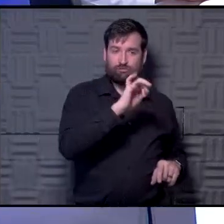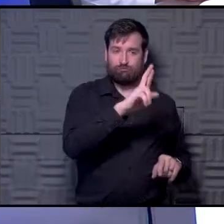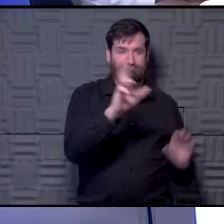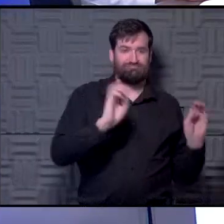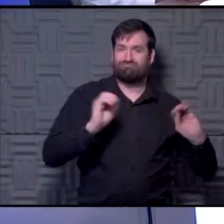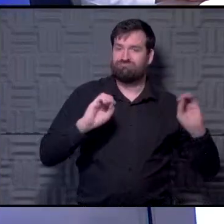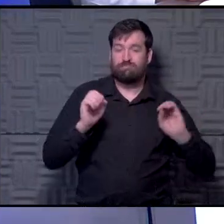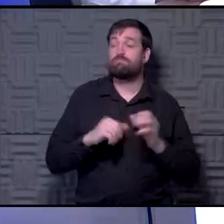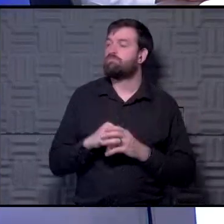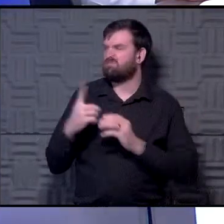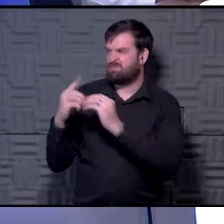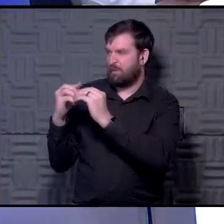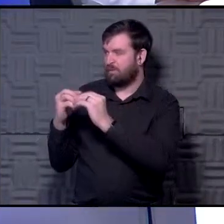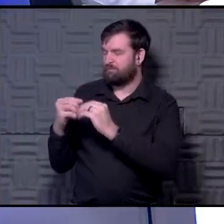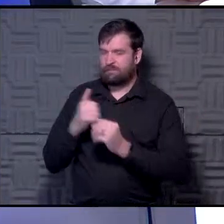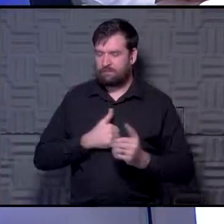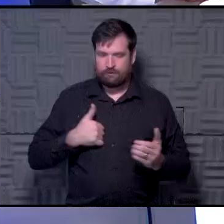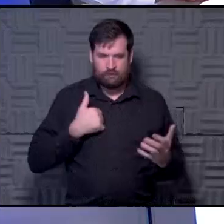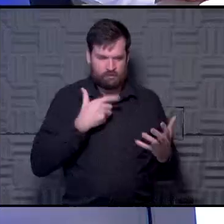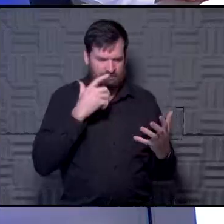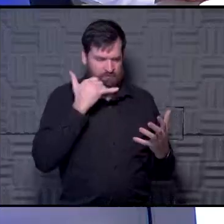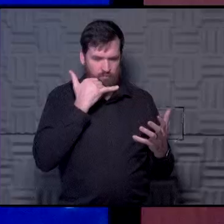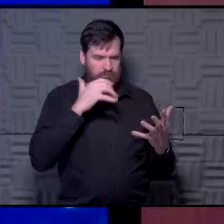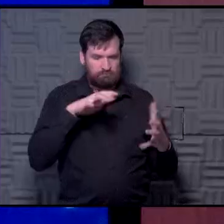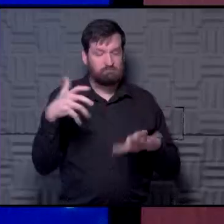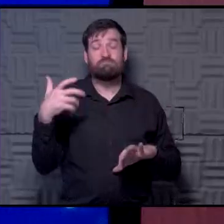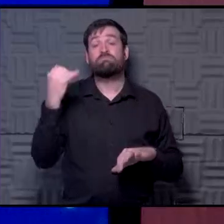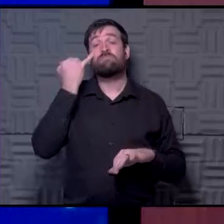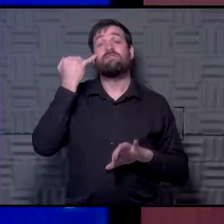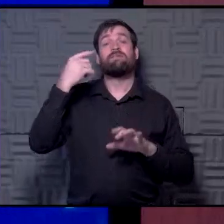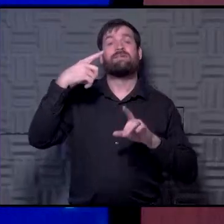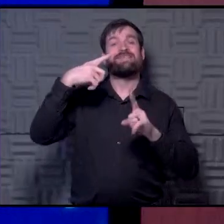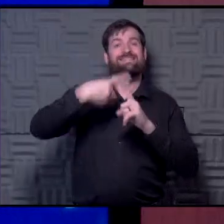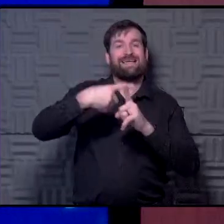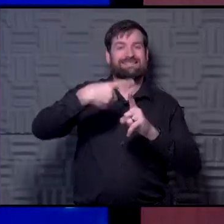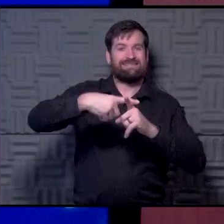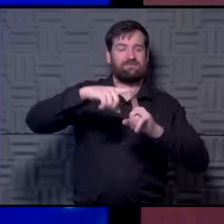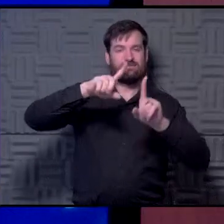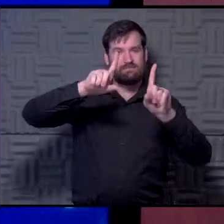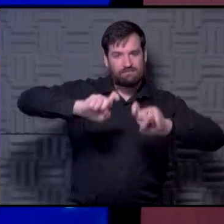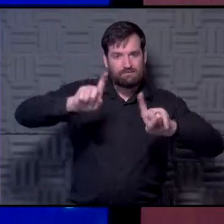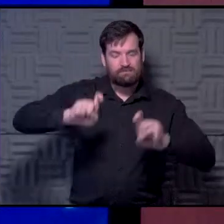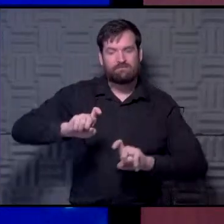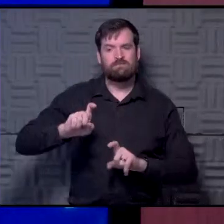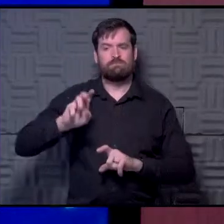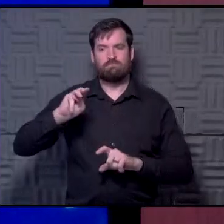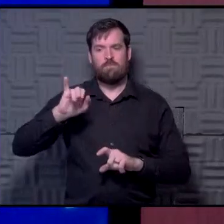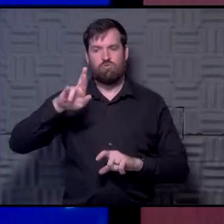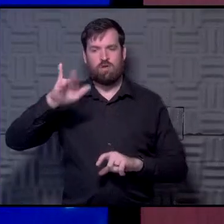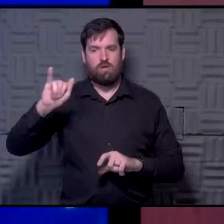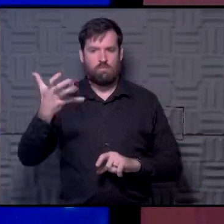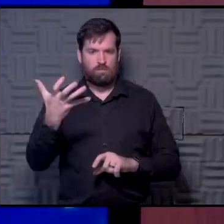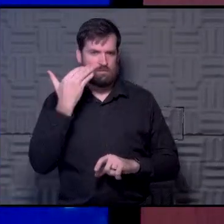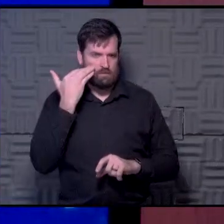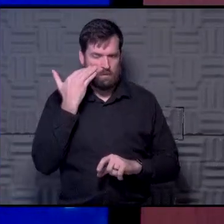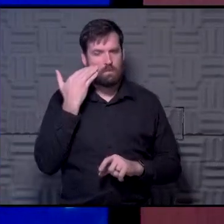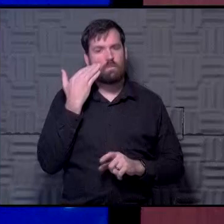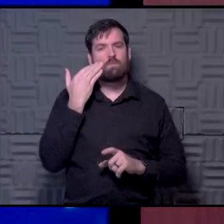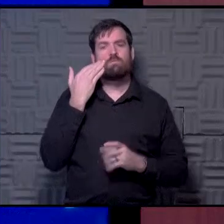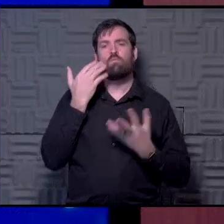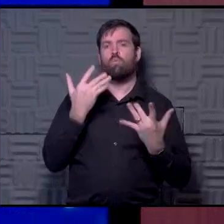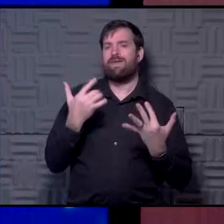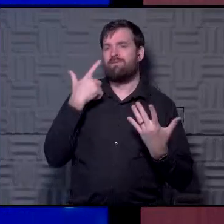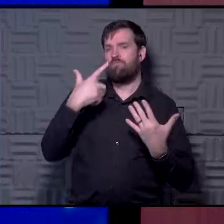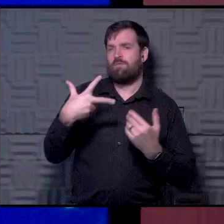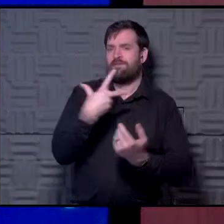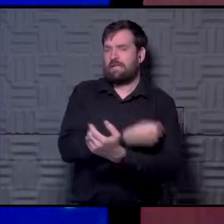Okay. Sorry, my phone did a thing. If you tested positive for the virus, Maria wants to know, how long should people wait to